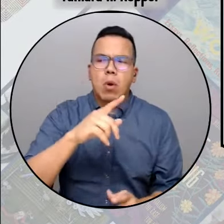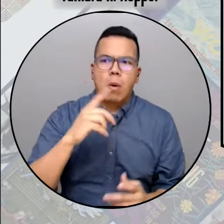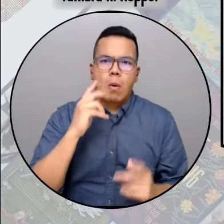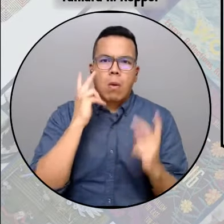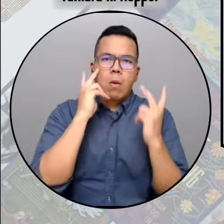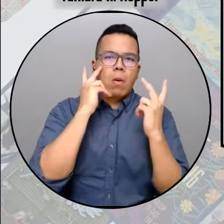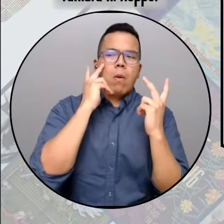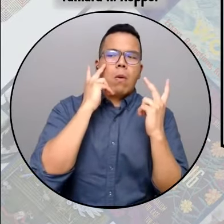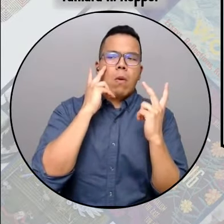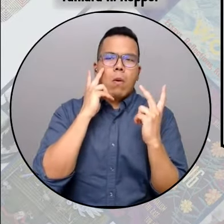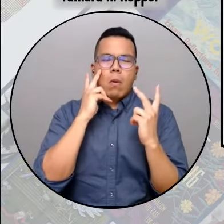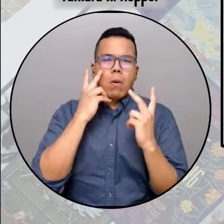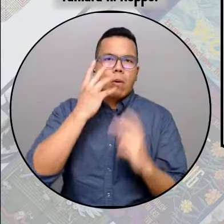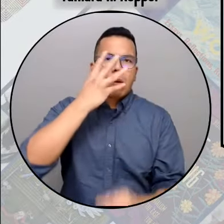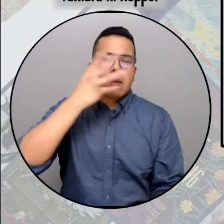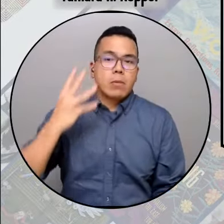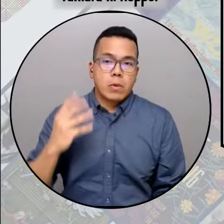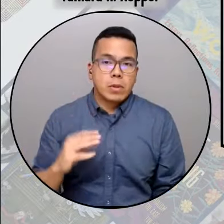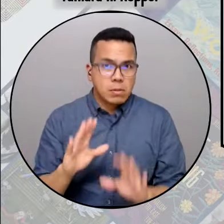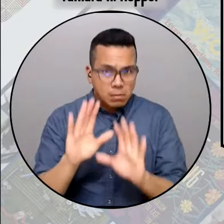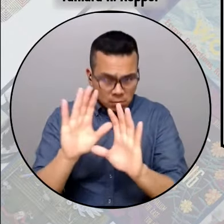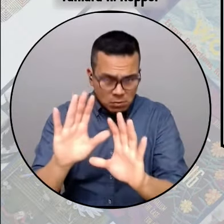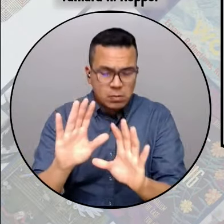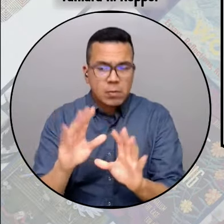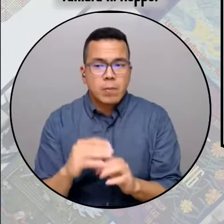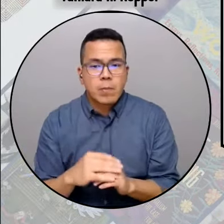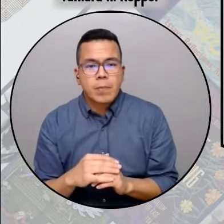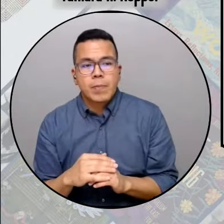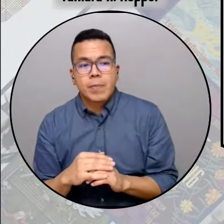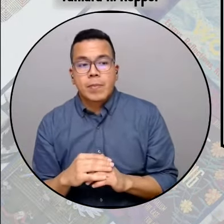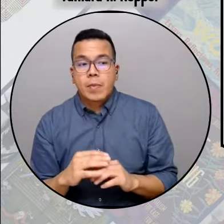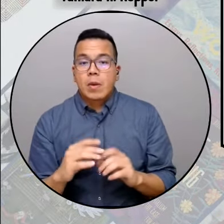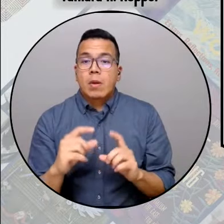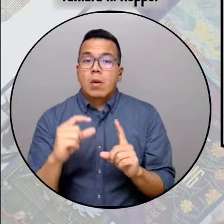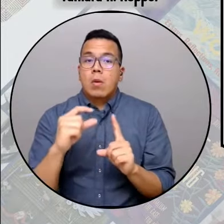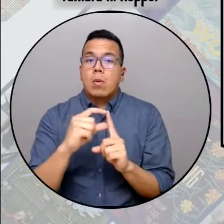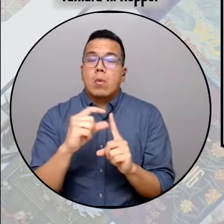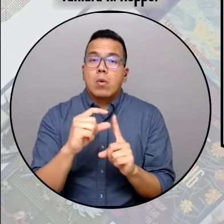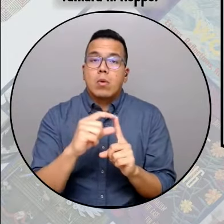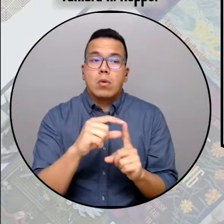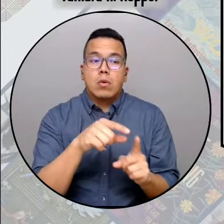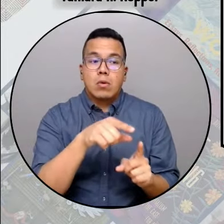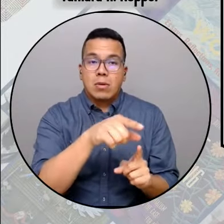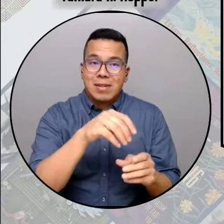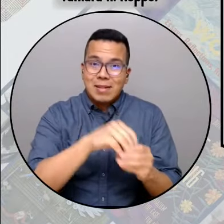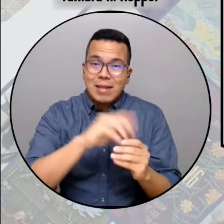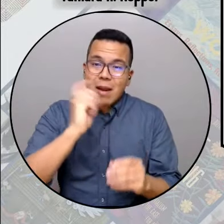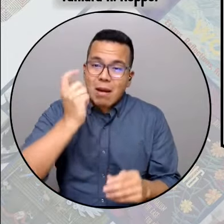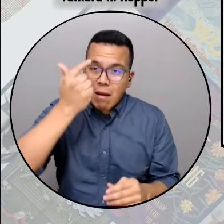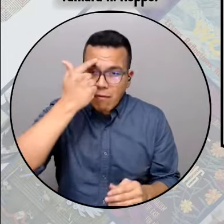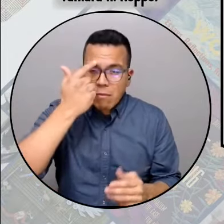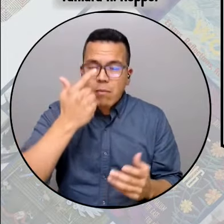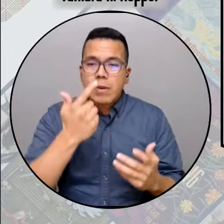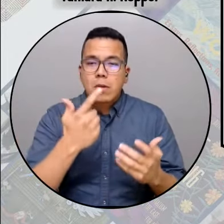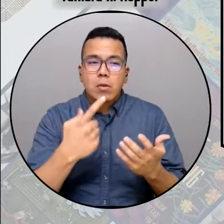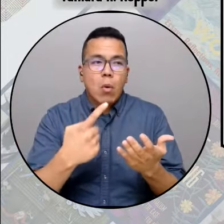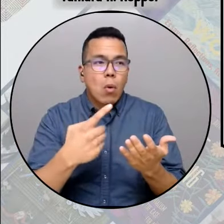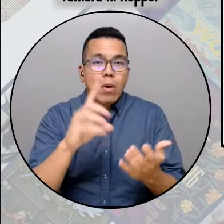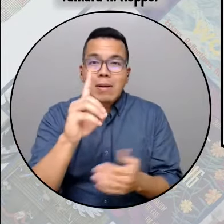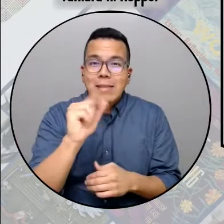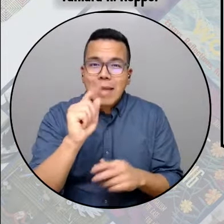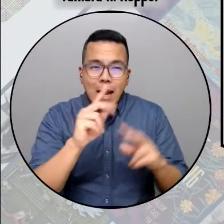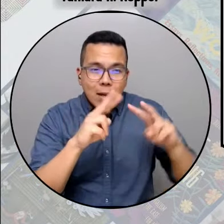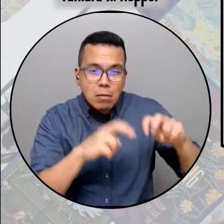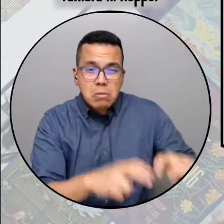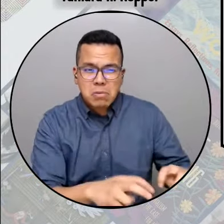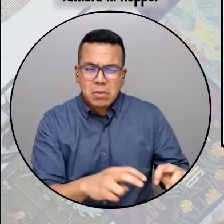kind of bureaucratically in the same way, and you don't see it used in terms of kind of the data either, right?